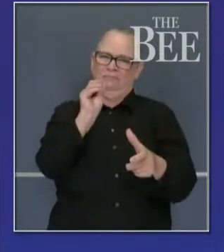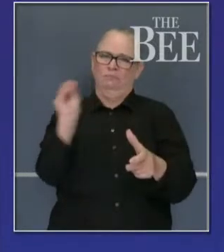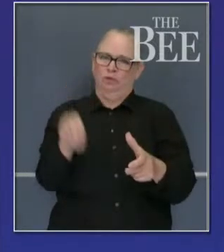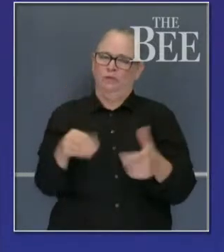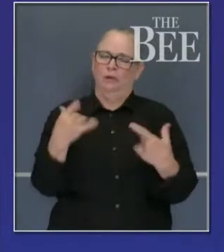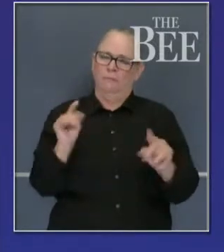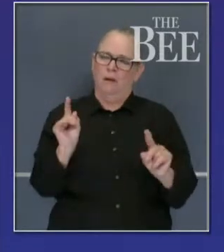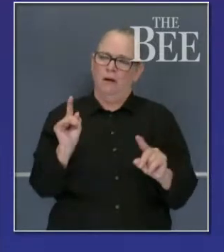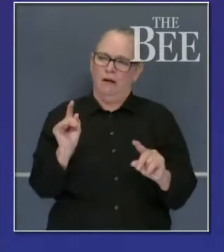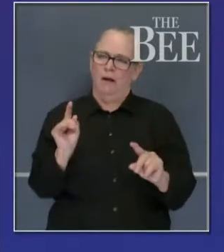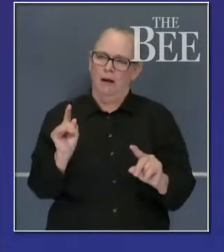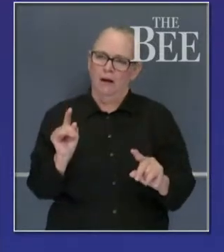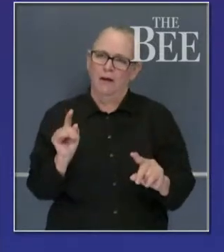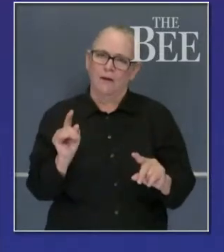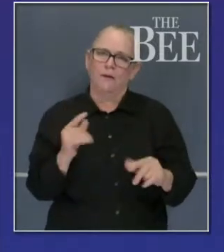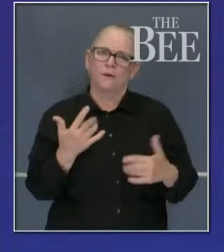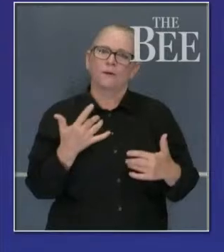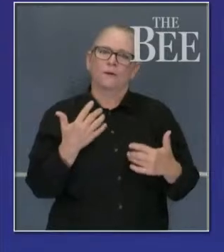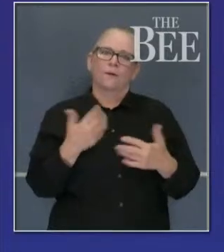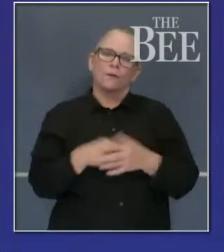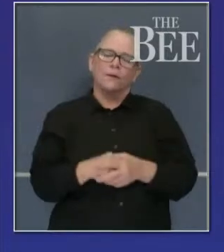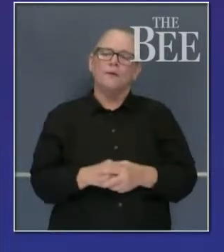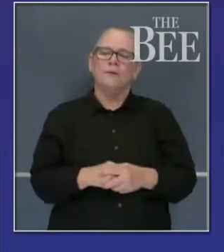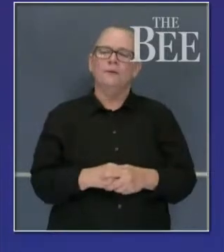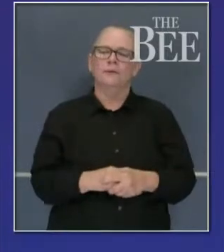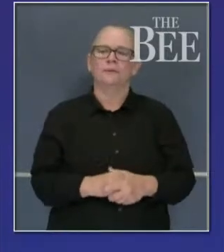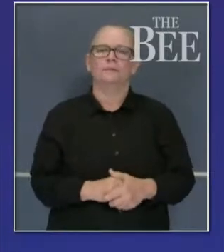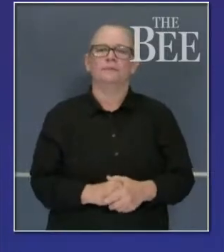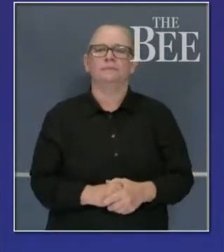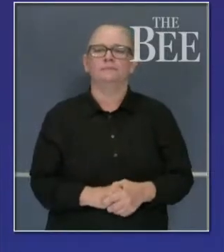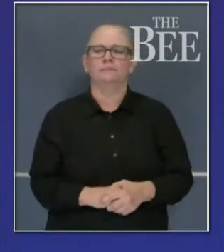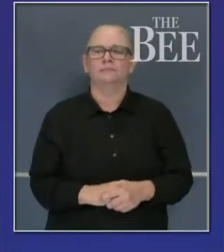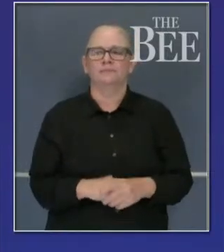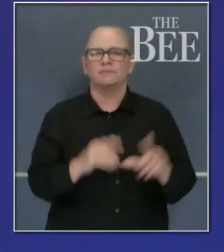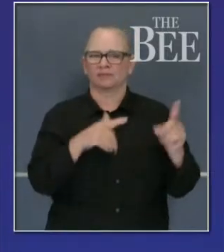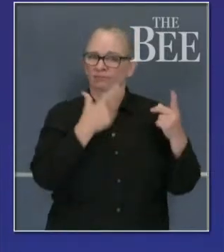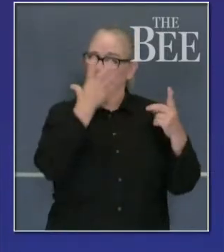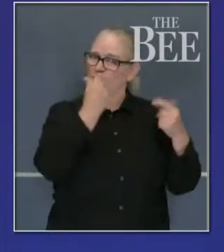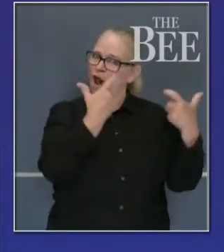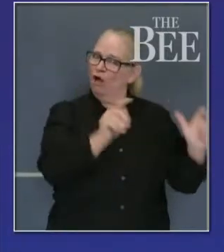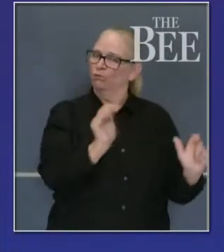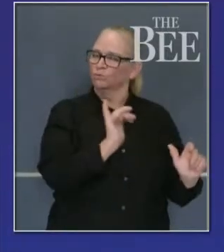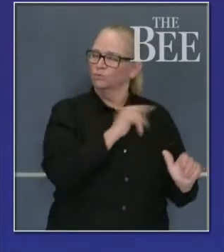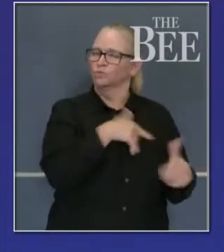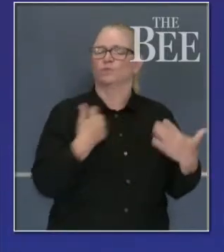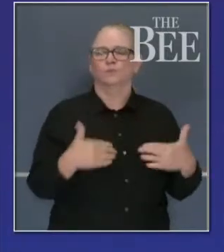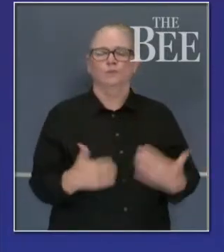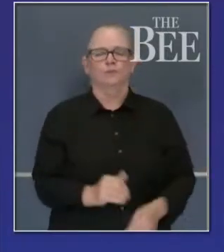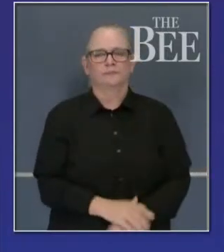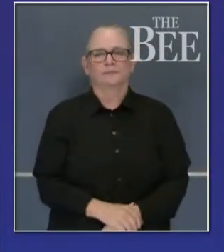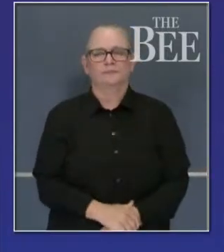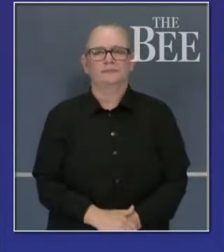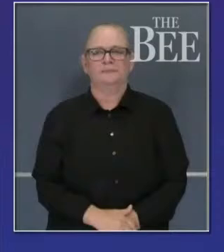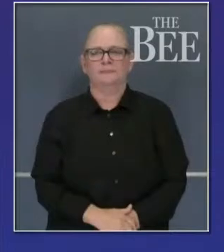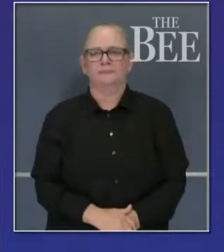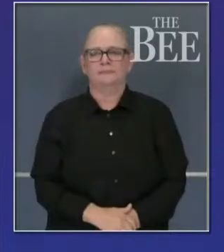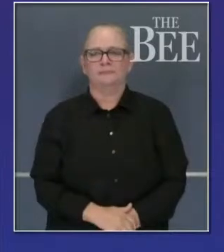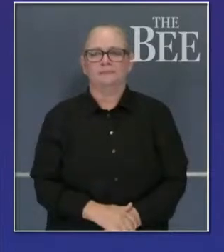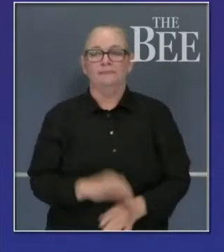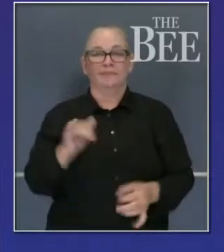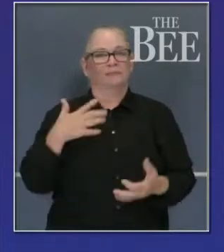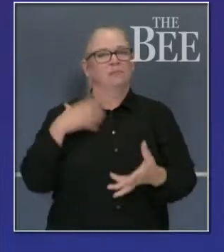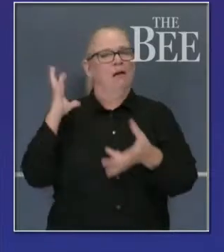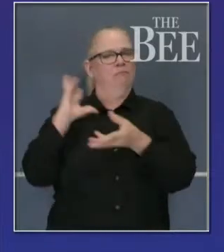acreage. Again, just one of the many larger complexes that we are battling in this state. So that's an update on